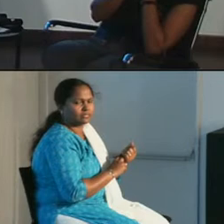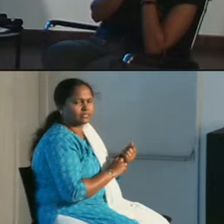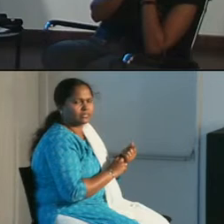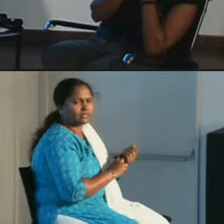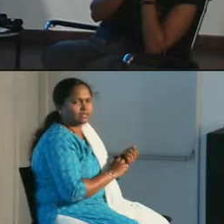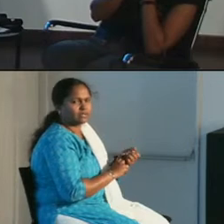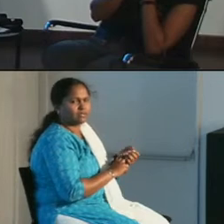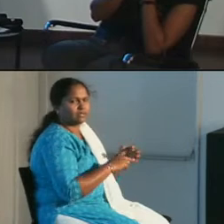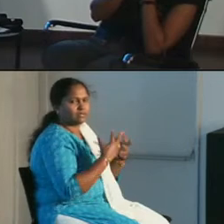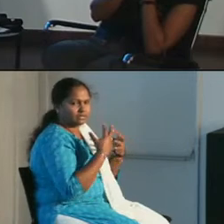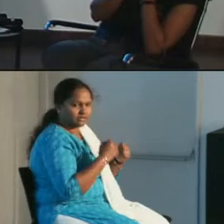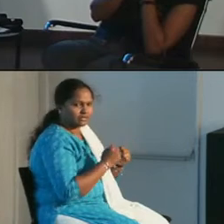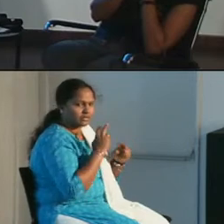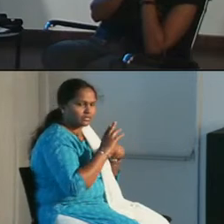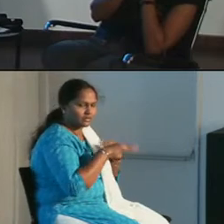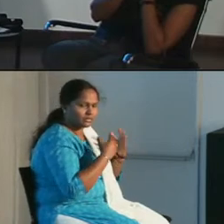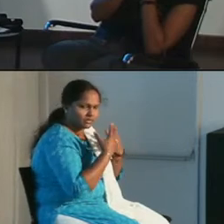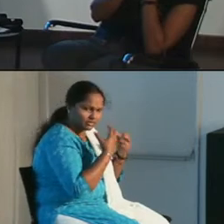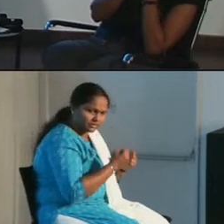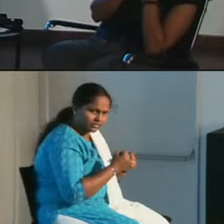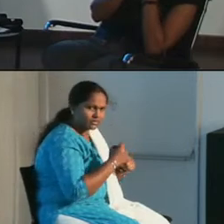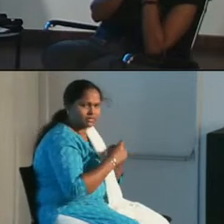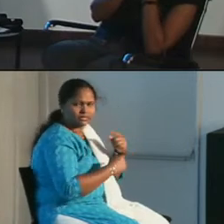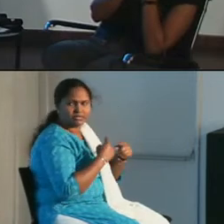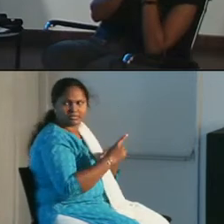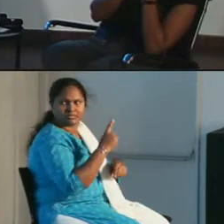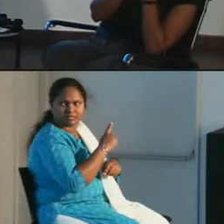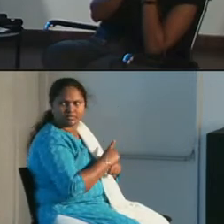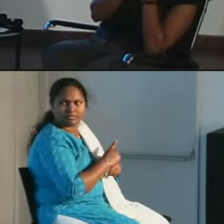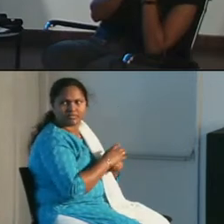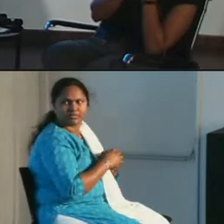On the conversation about graffiti,